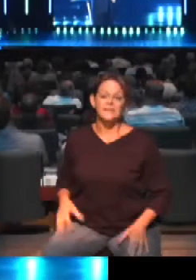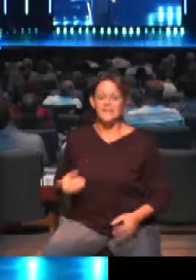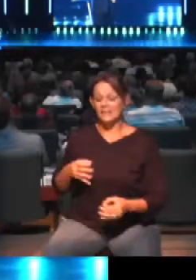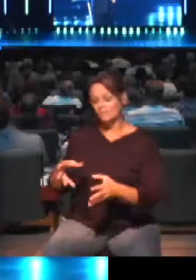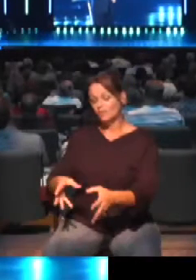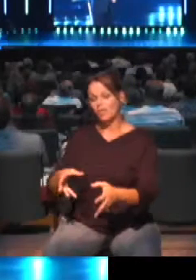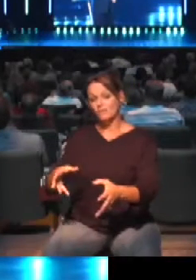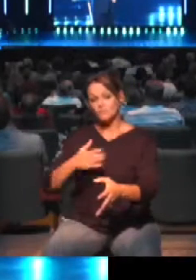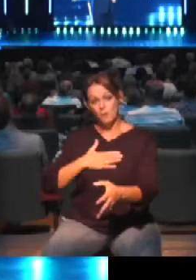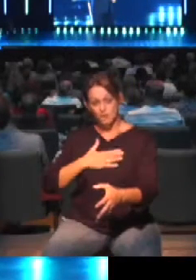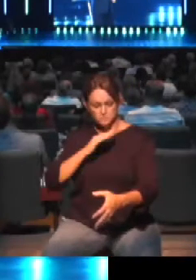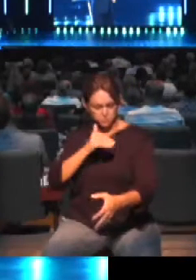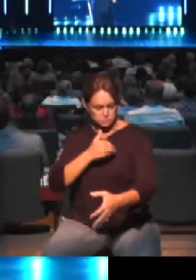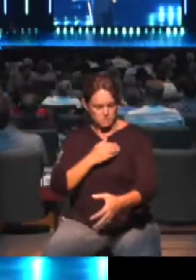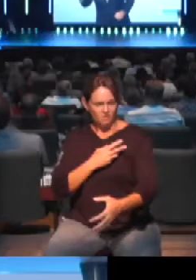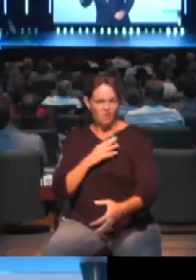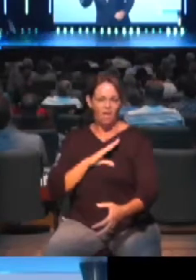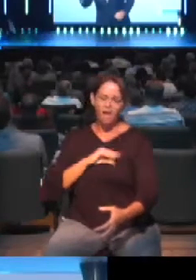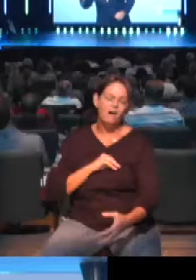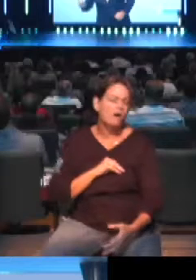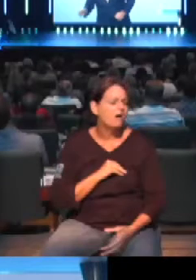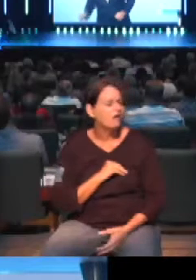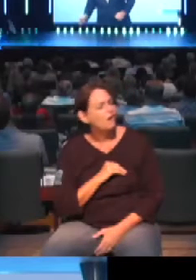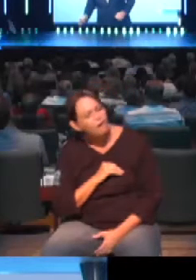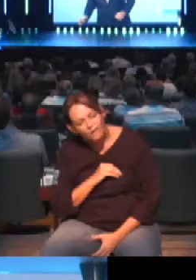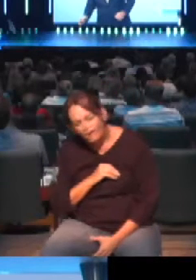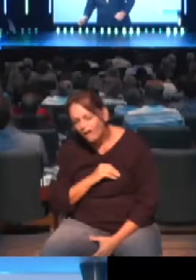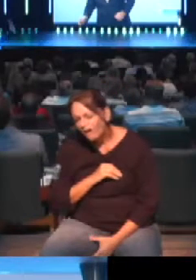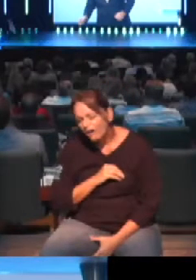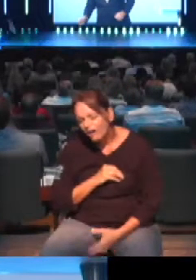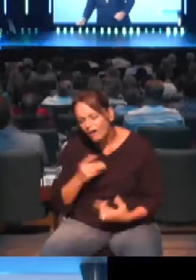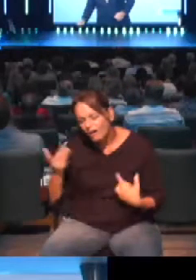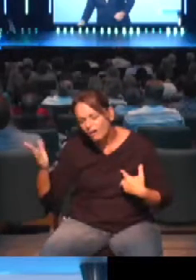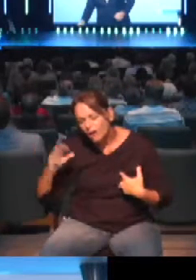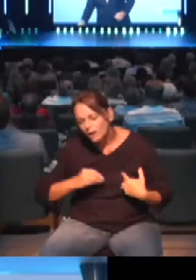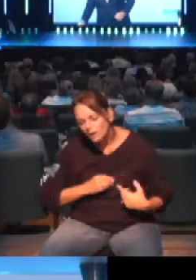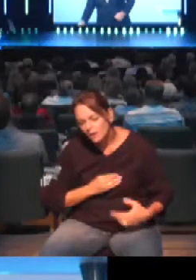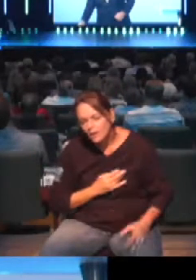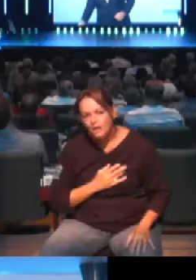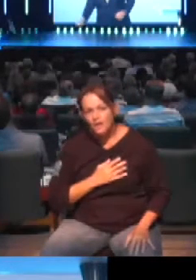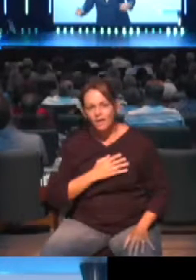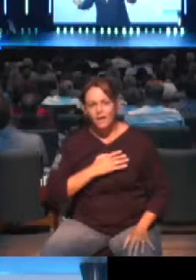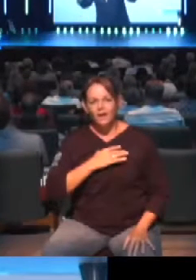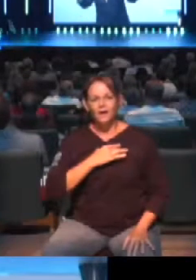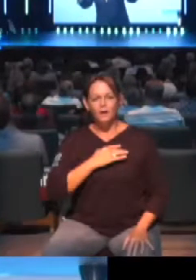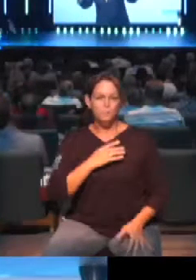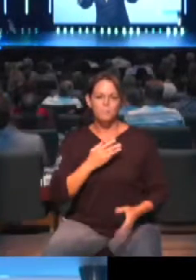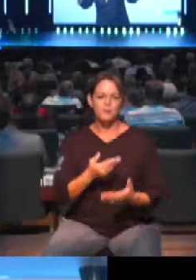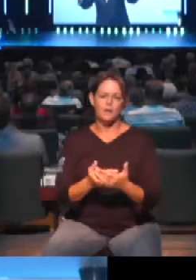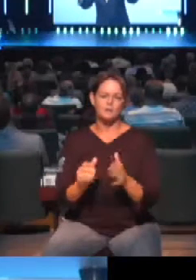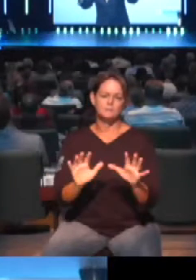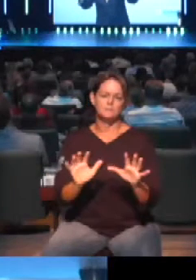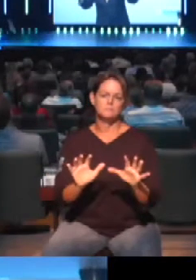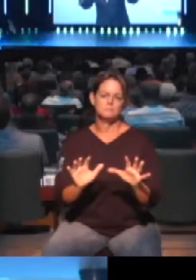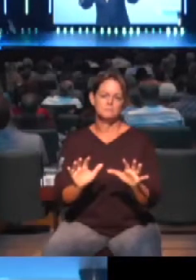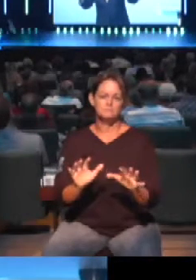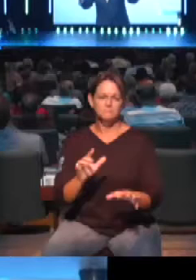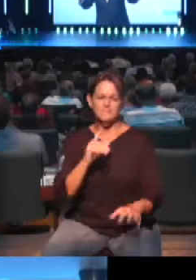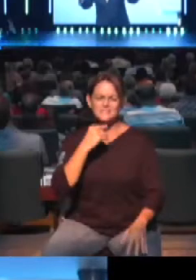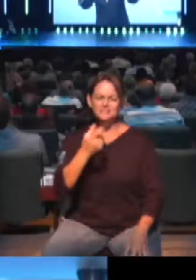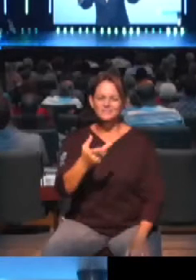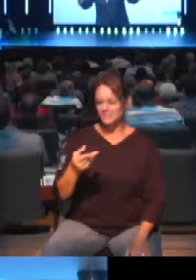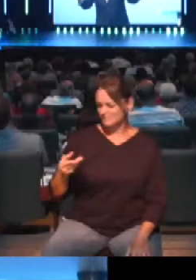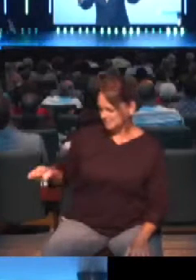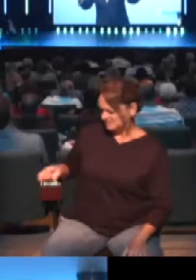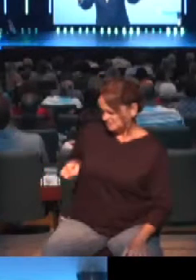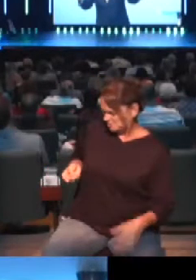leftovers. You and I. But he doesn't receive leftover offerings. He actually said it very clearly. He said, you're